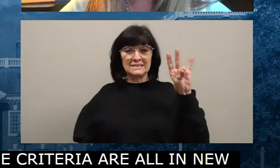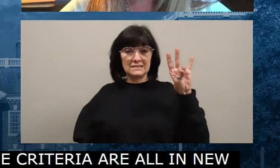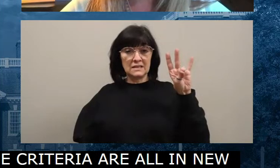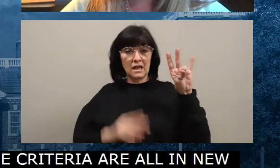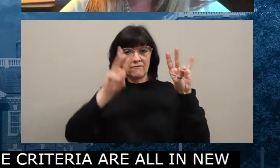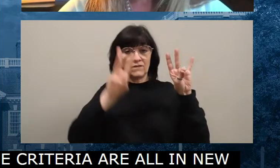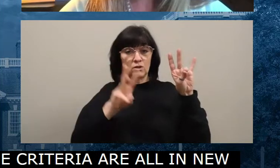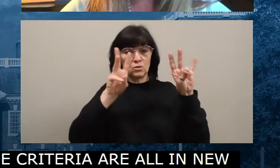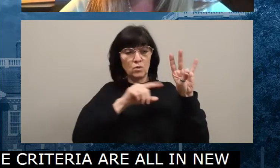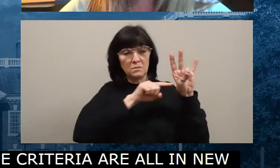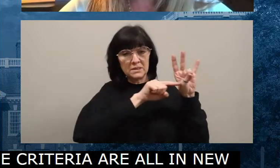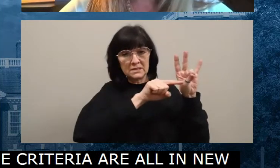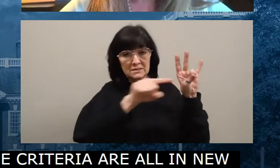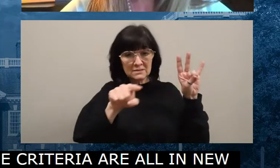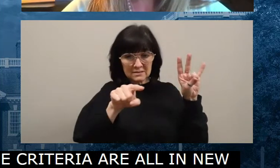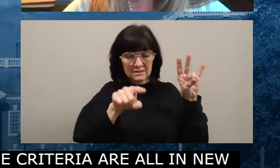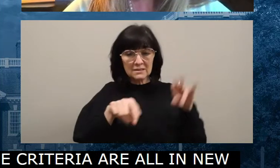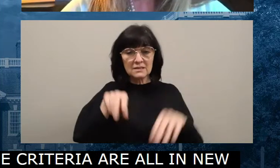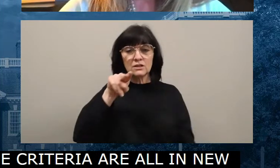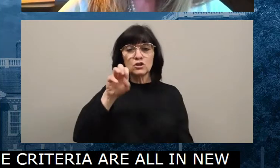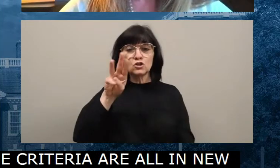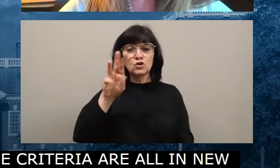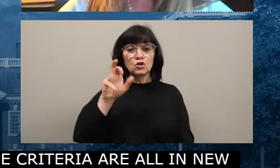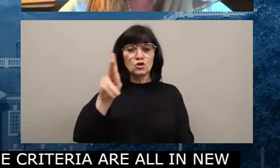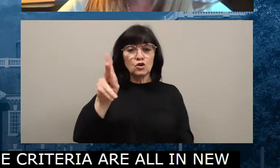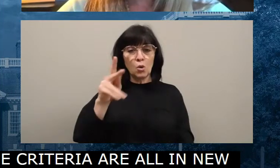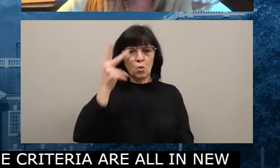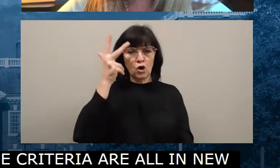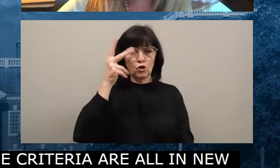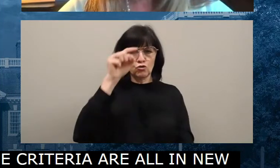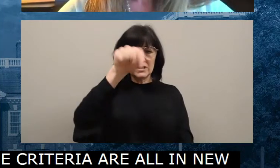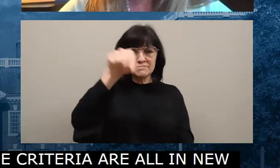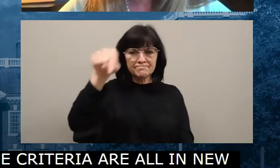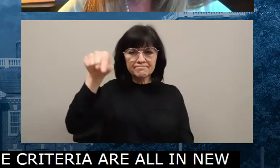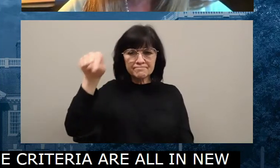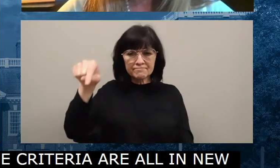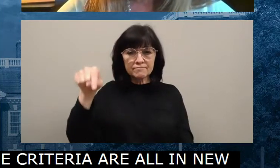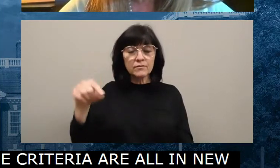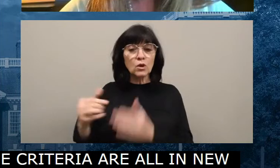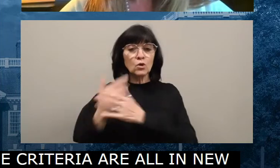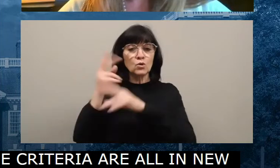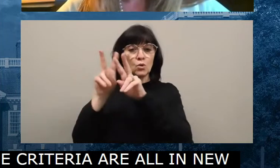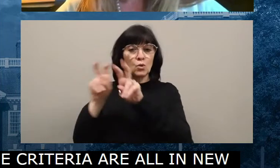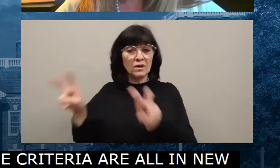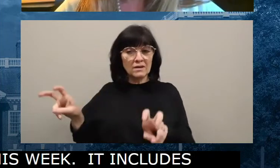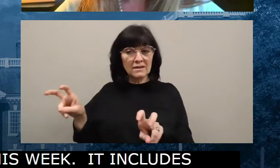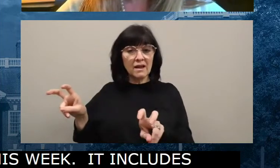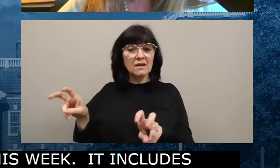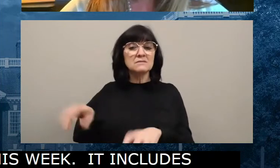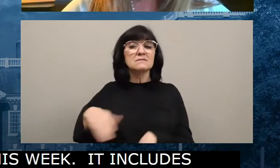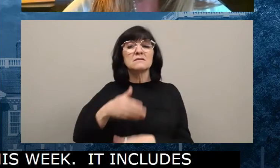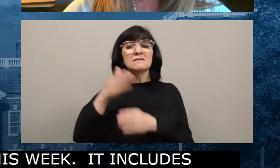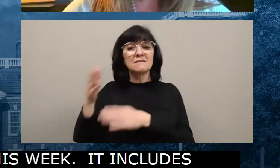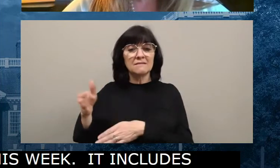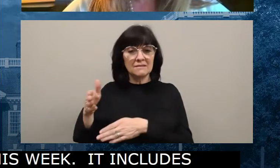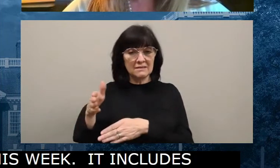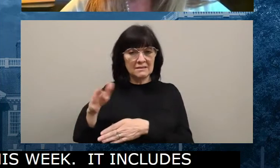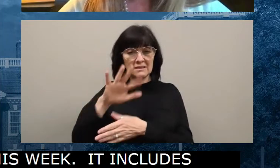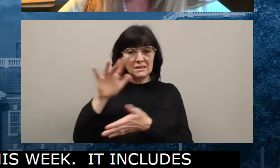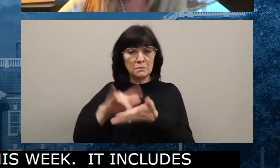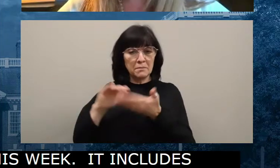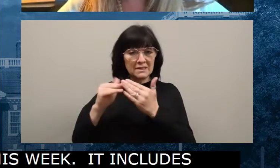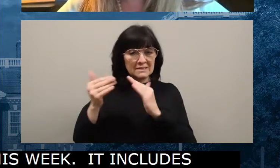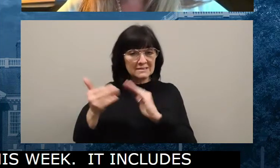codes, 3 Newark zip codes, Newcastle, Bear, Middletown, Smyrna, Cheswell,